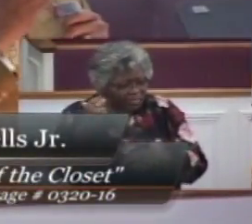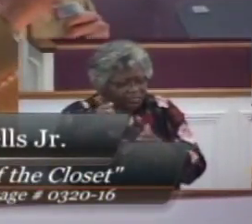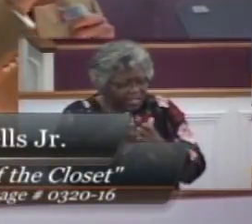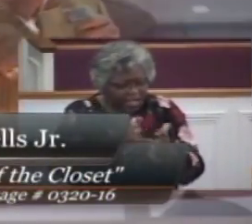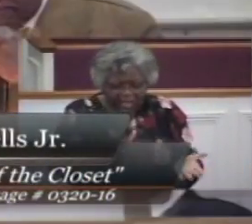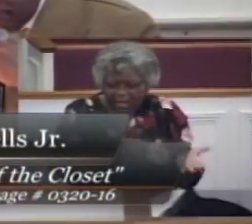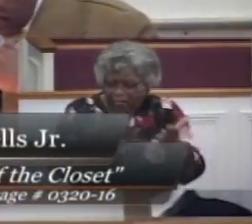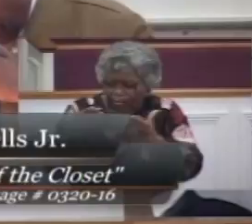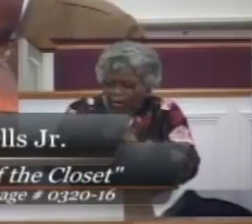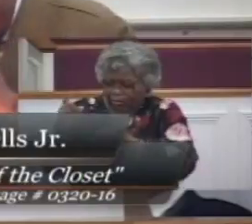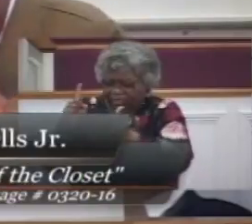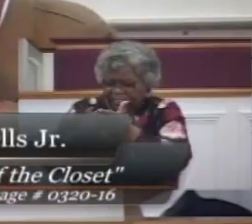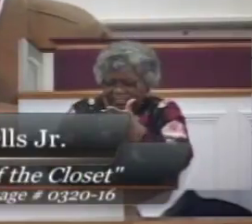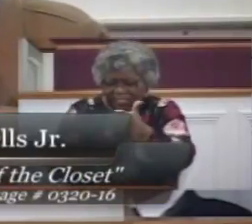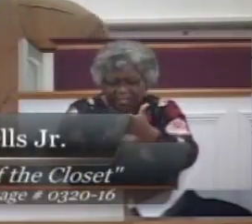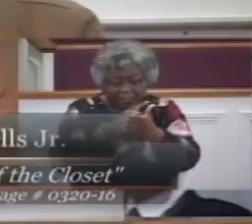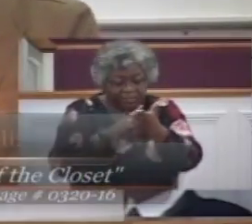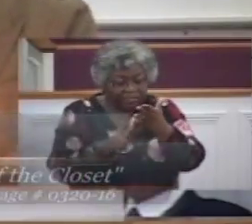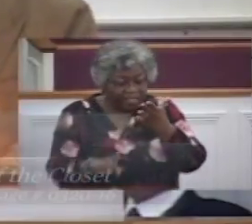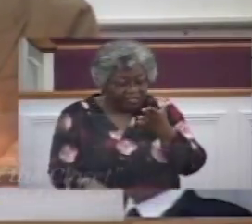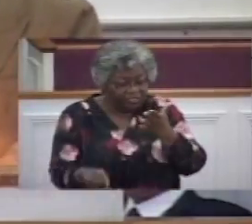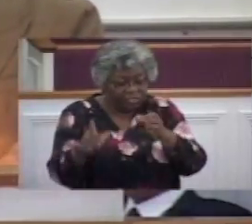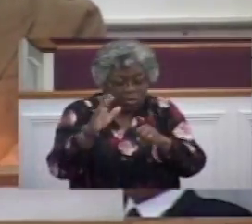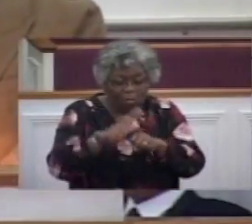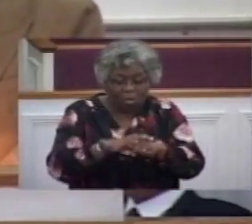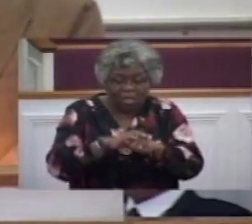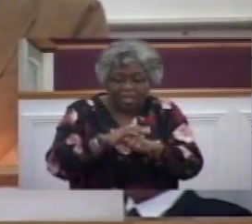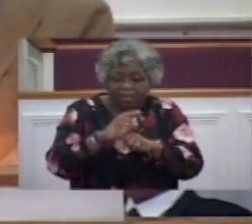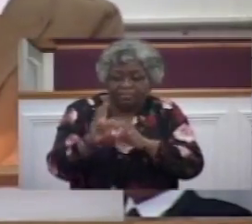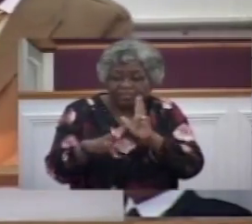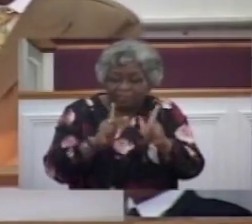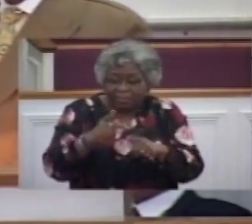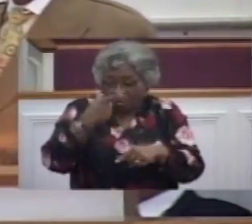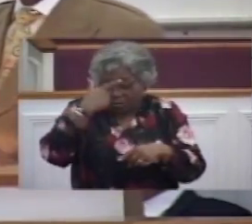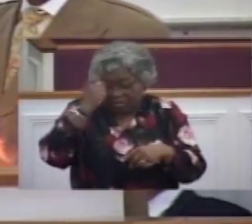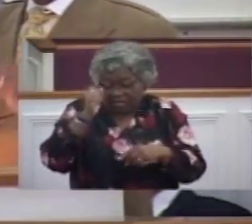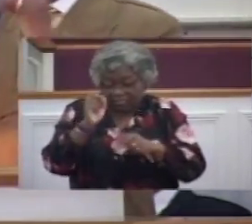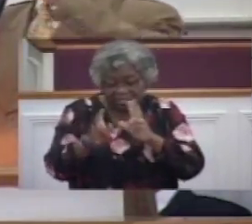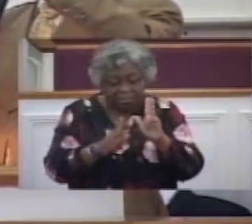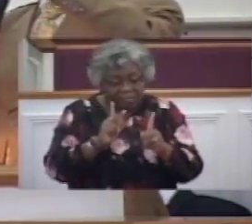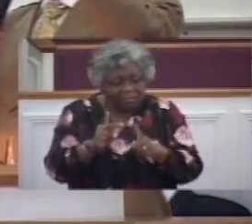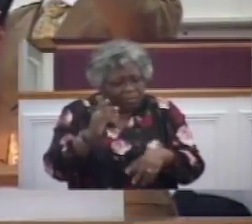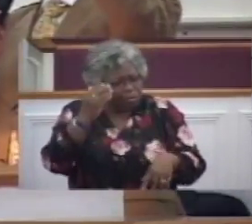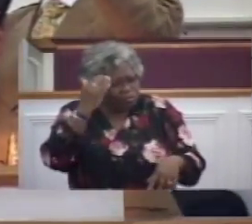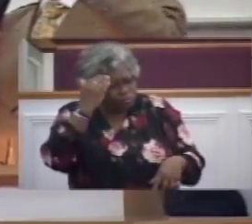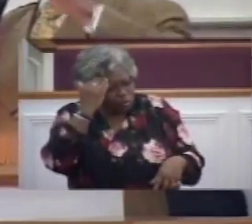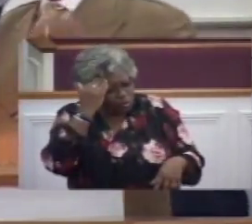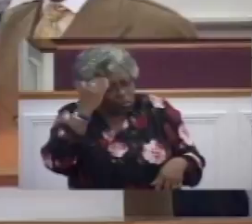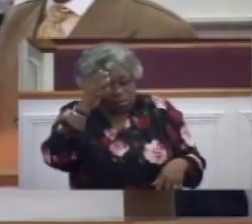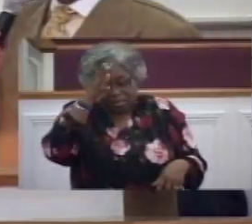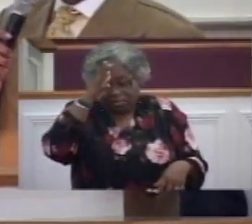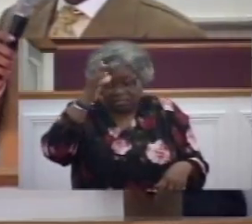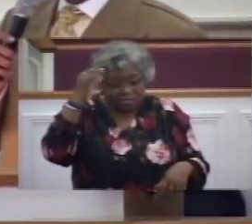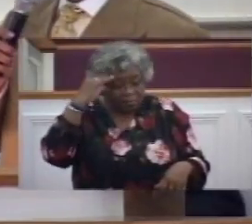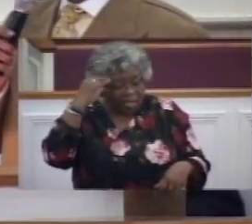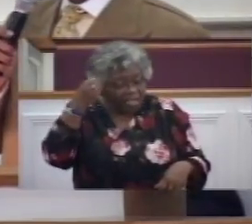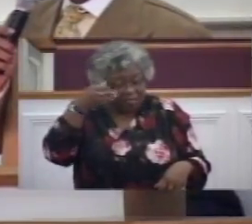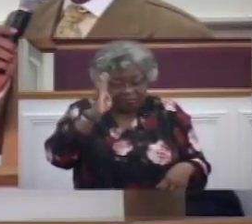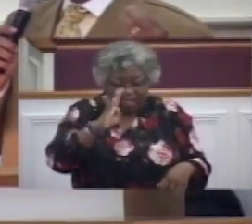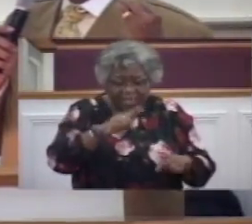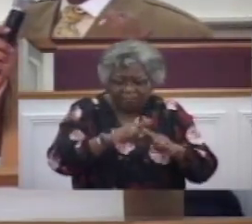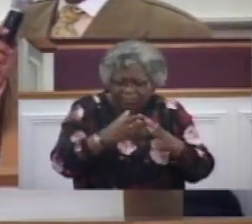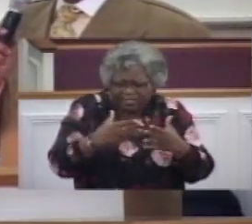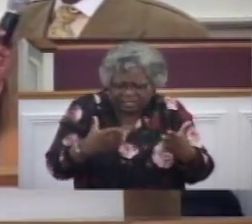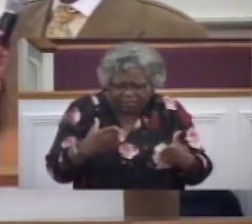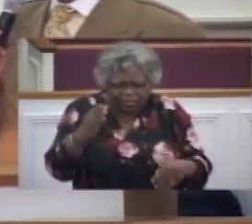brought condemnation on the people because the people knew the mind of God, but something